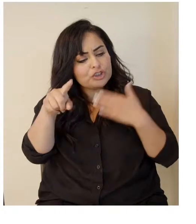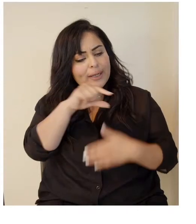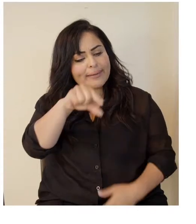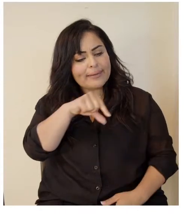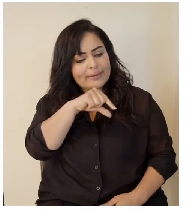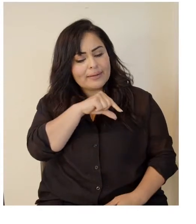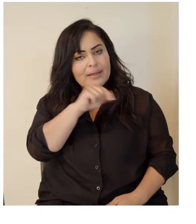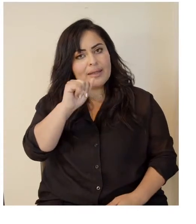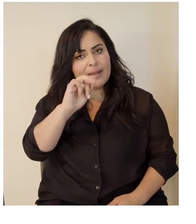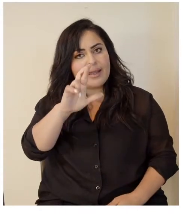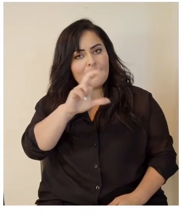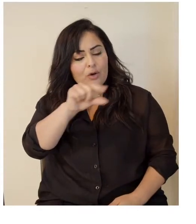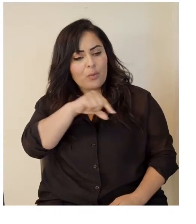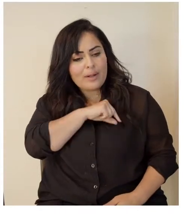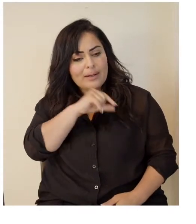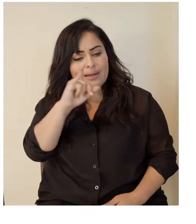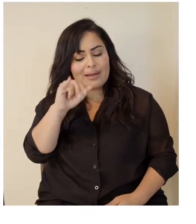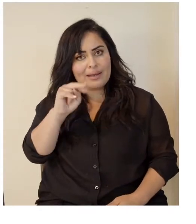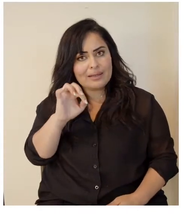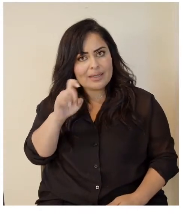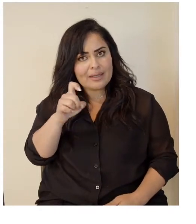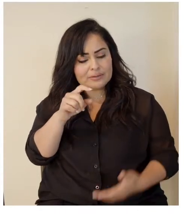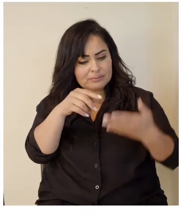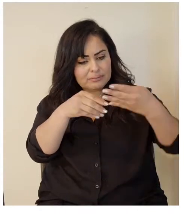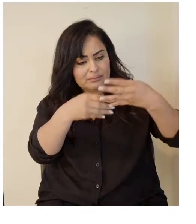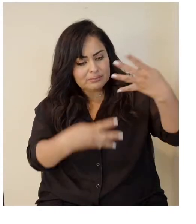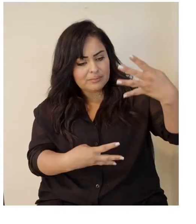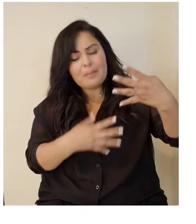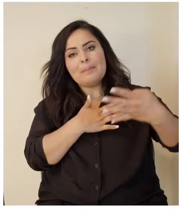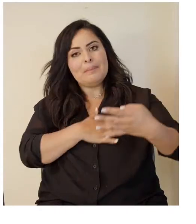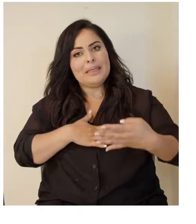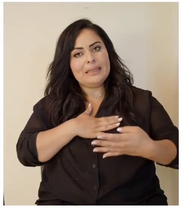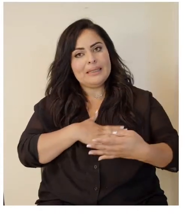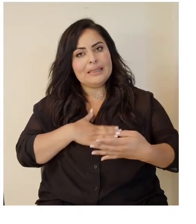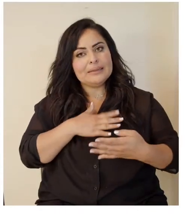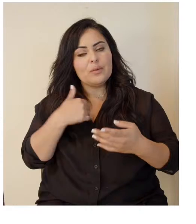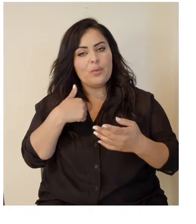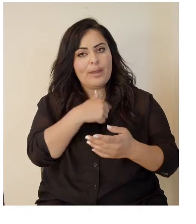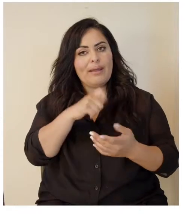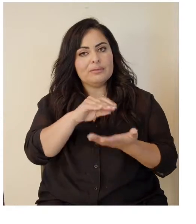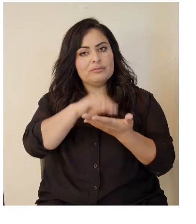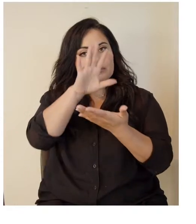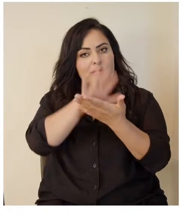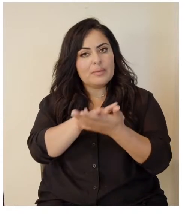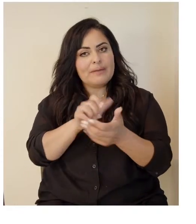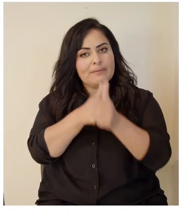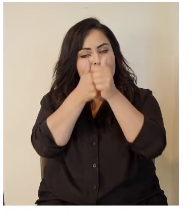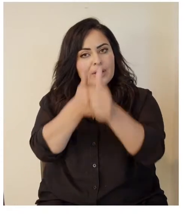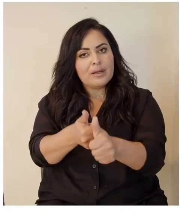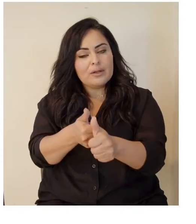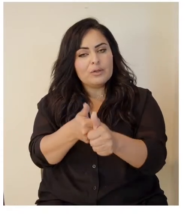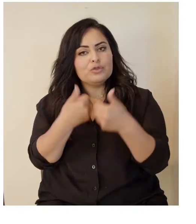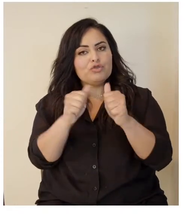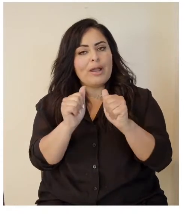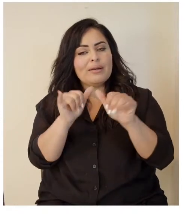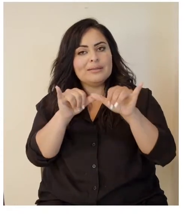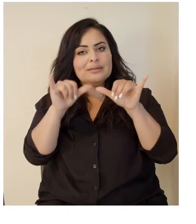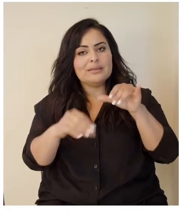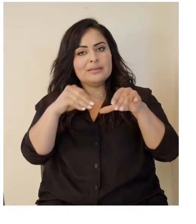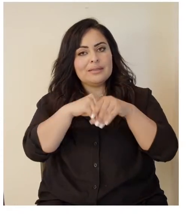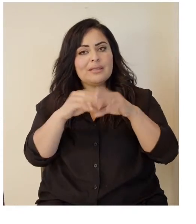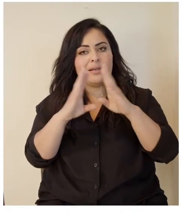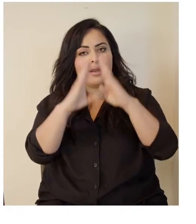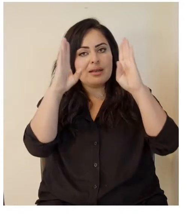quality index, we have to heed these exposures and try to stay indoors as much as